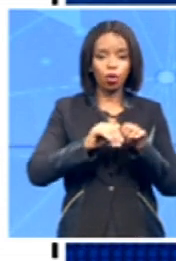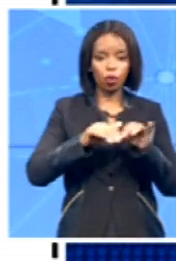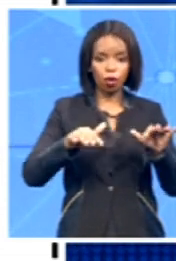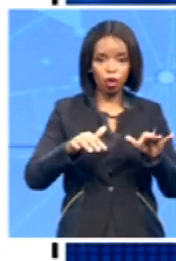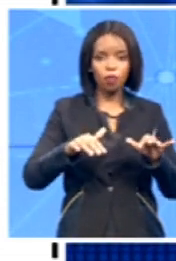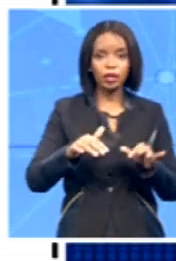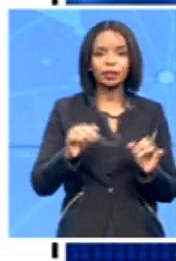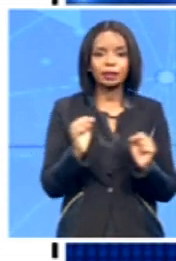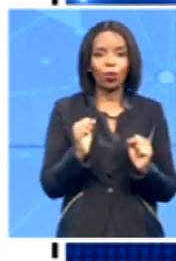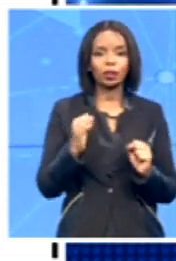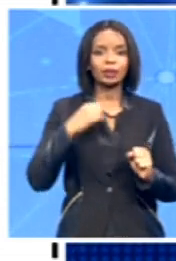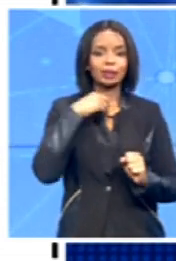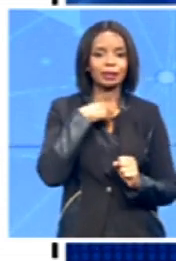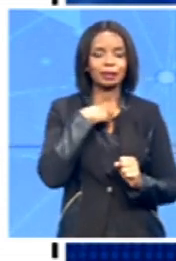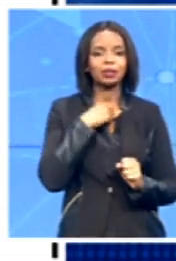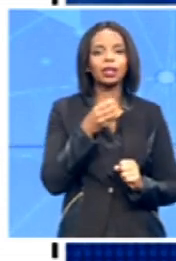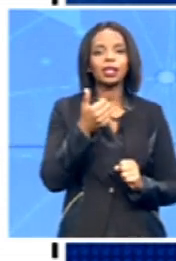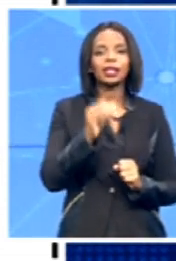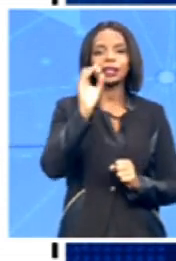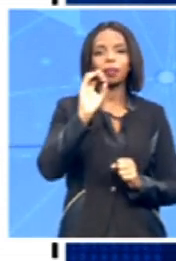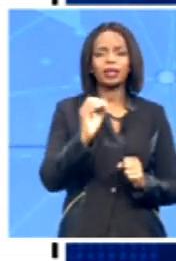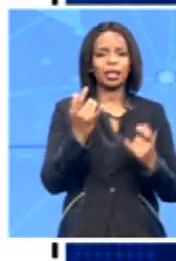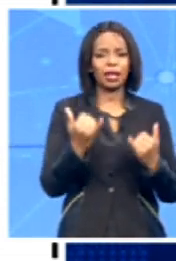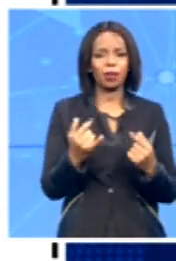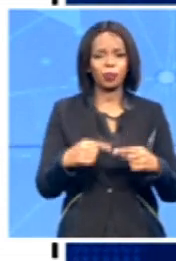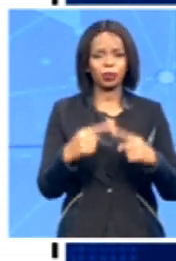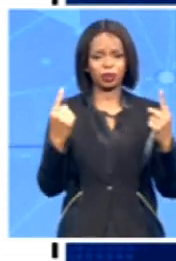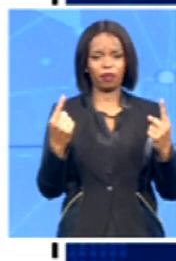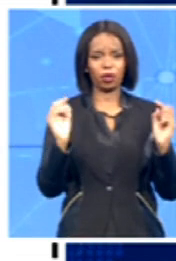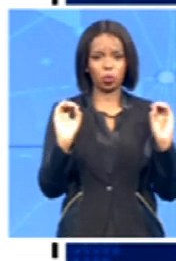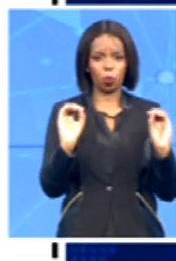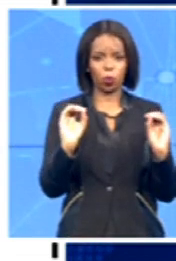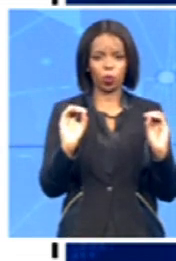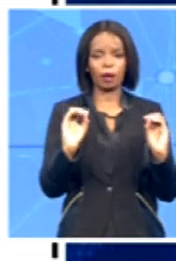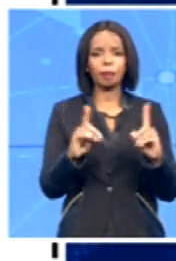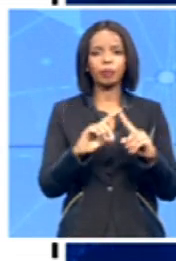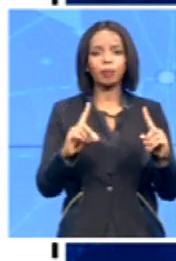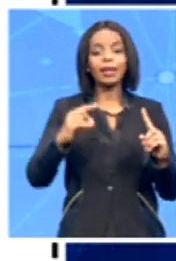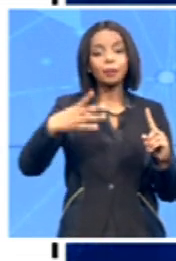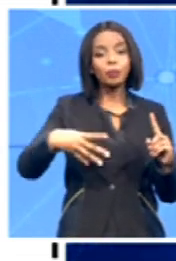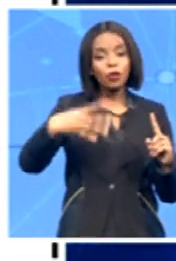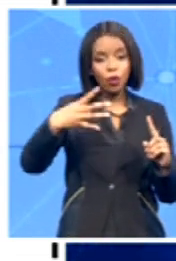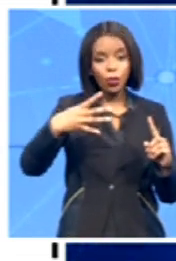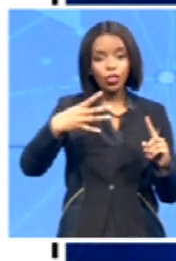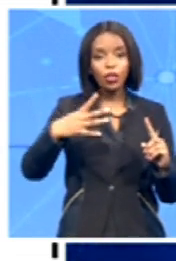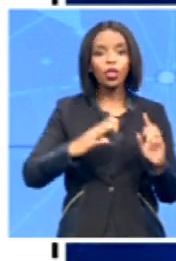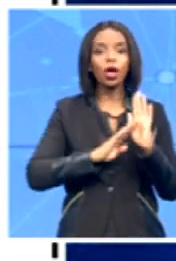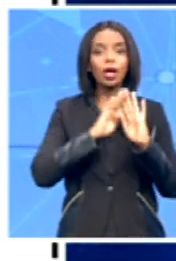difference in terms of the profile. But in the fourth wave, there is a bigger increase in this category